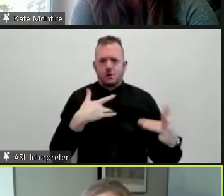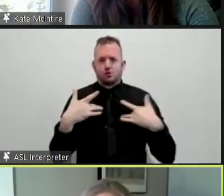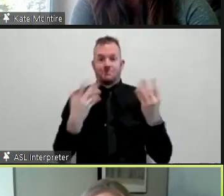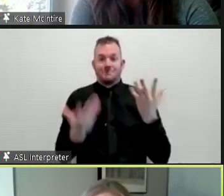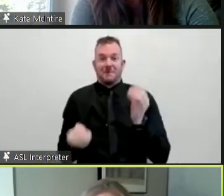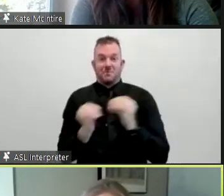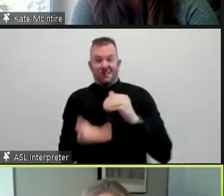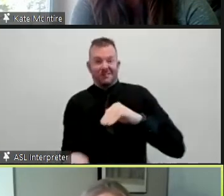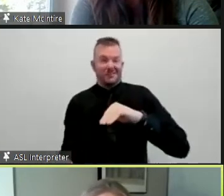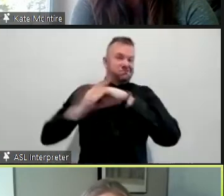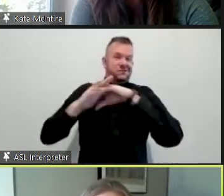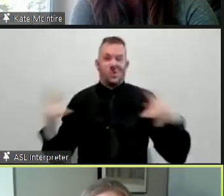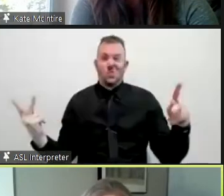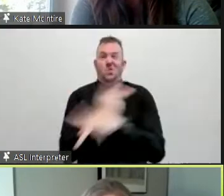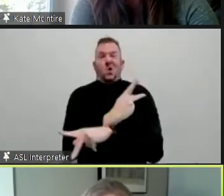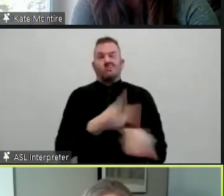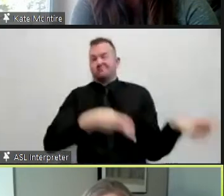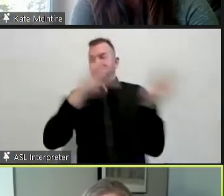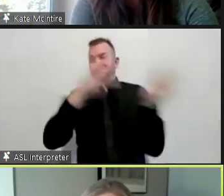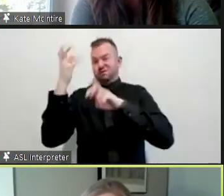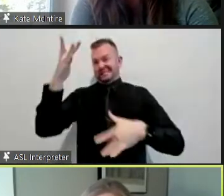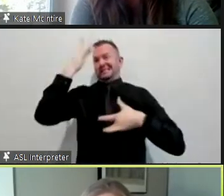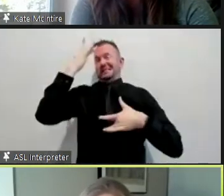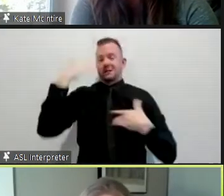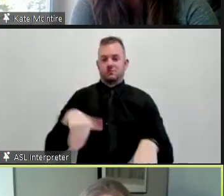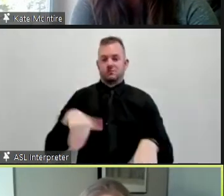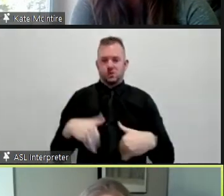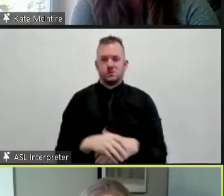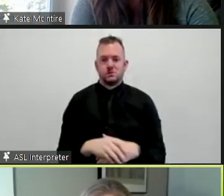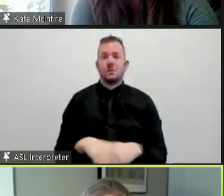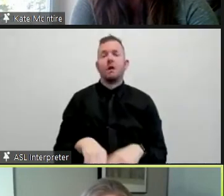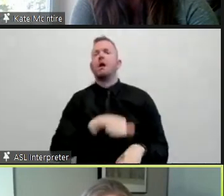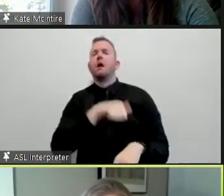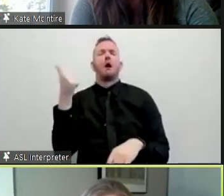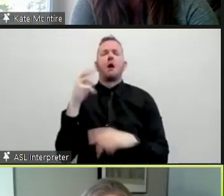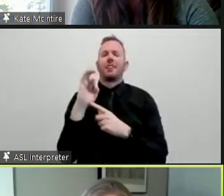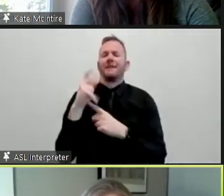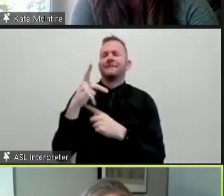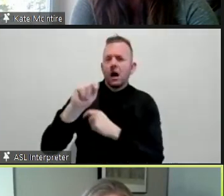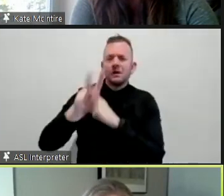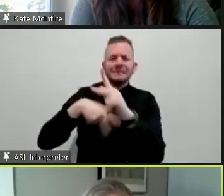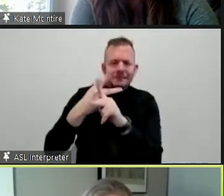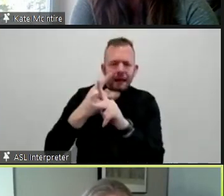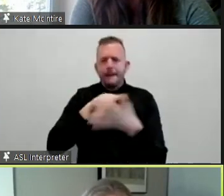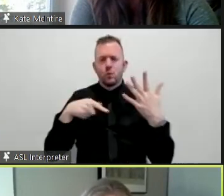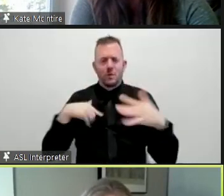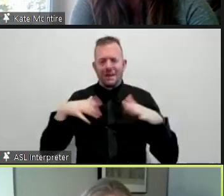not identified the other variants of concern that are being tracked in the US right now. So that includes the